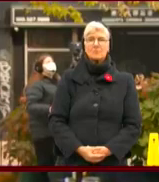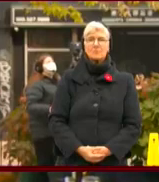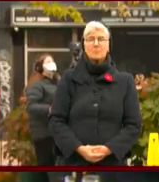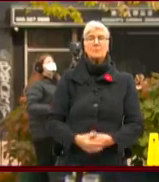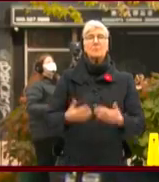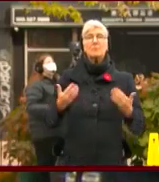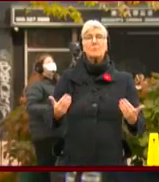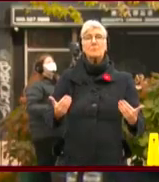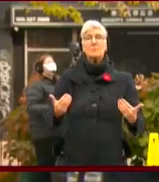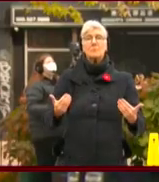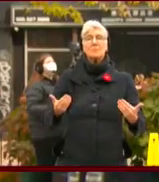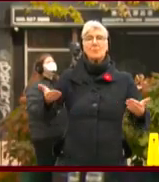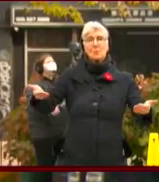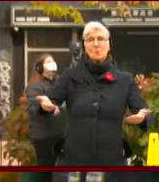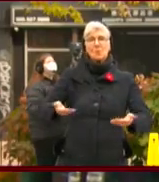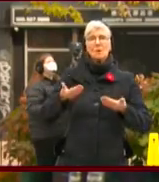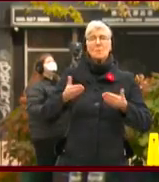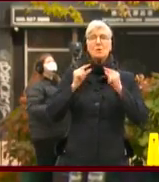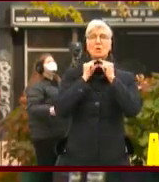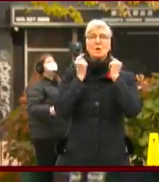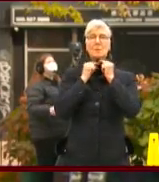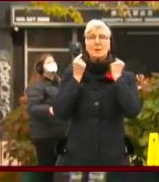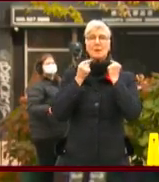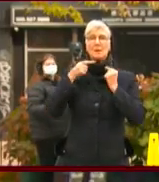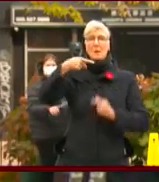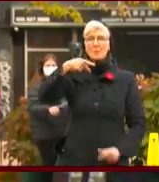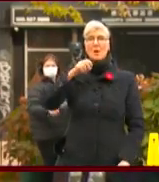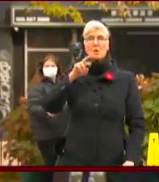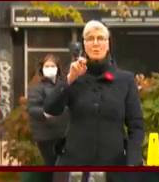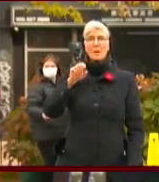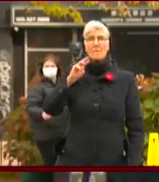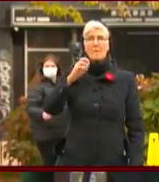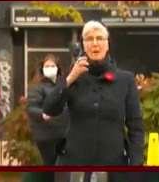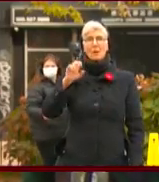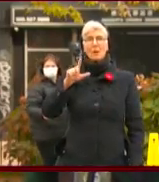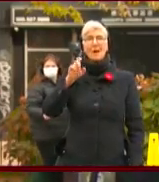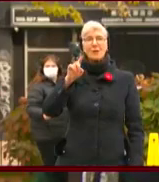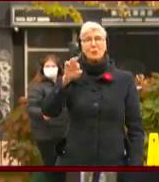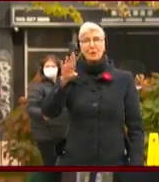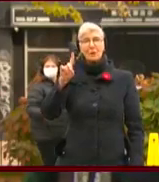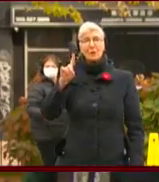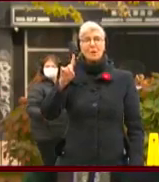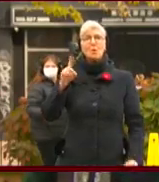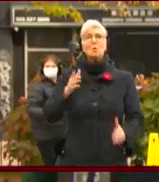I now call upon the garrison chaplain, Padre Michael Aldred, for the opening prayer.